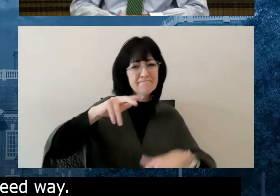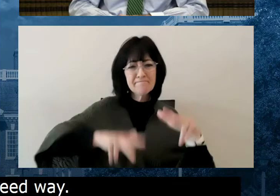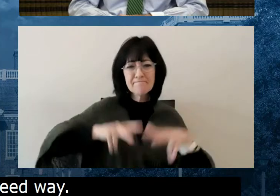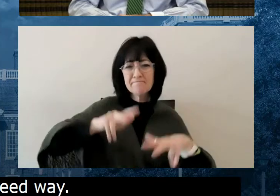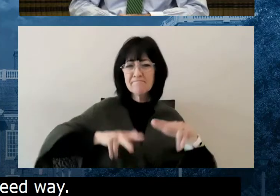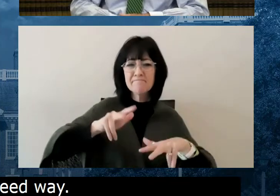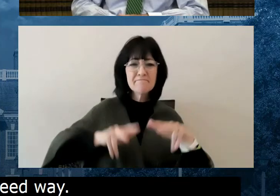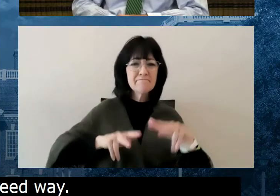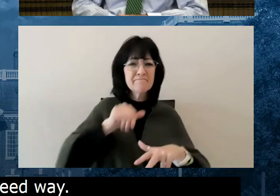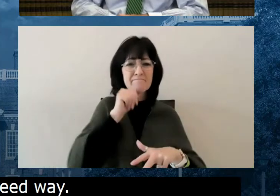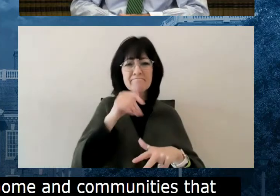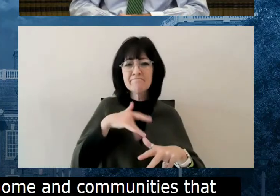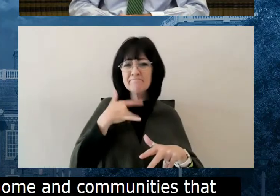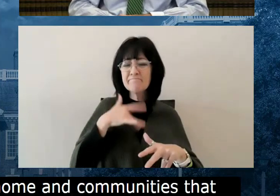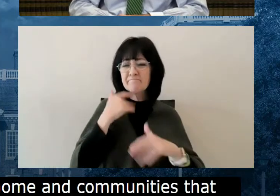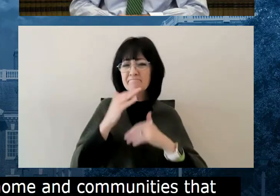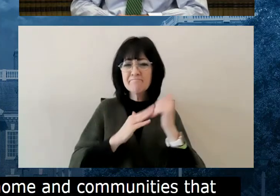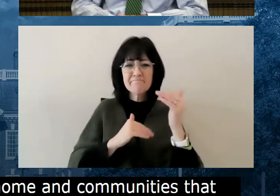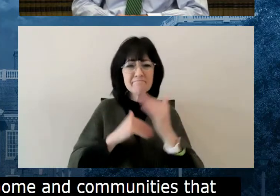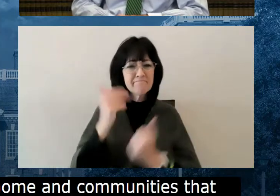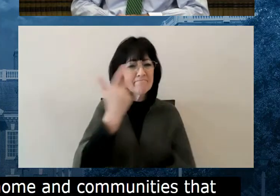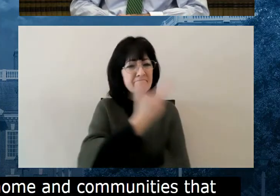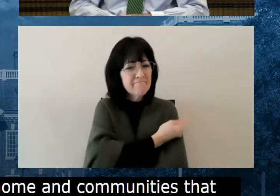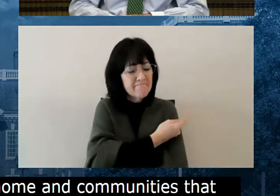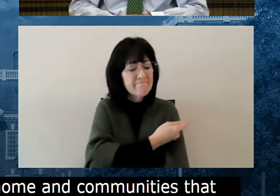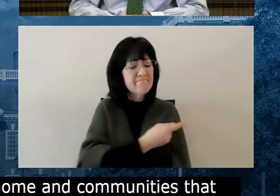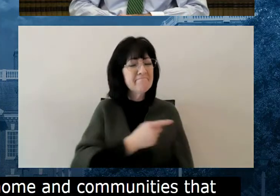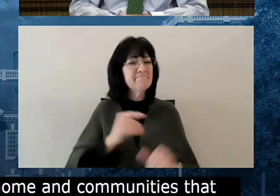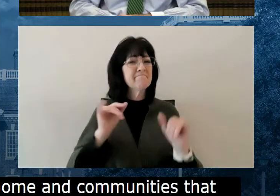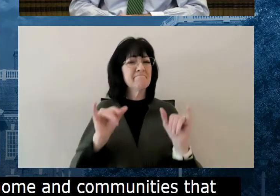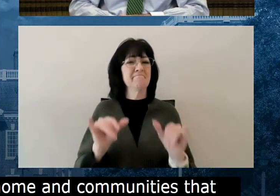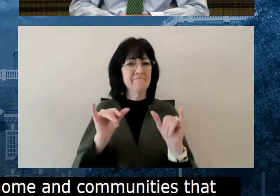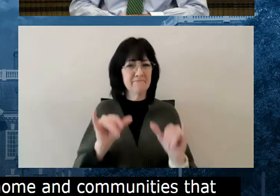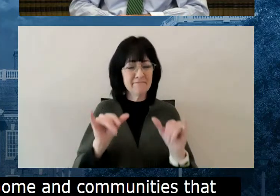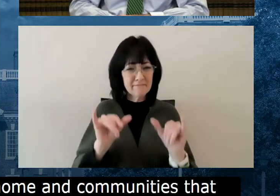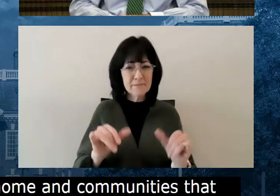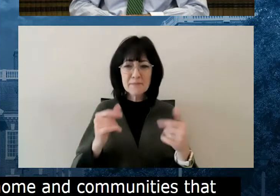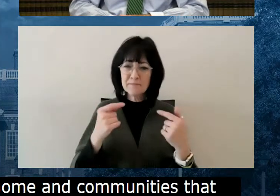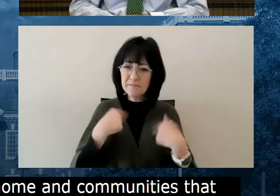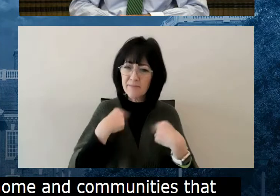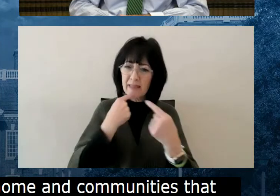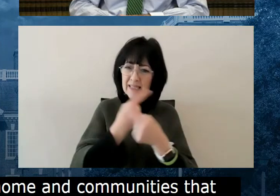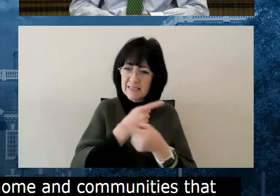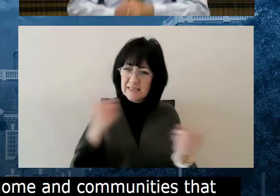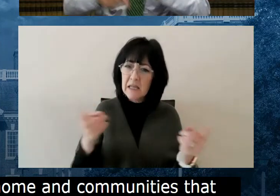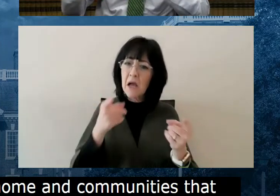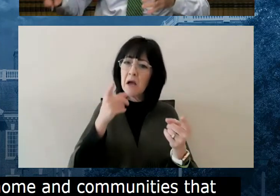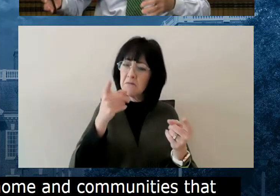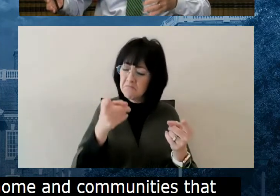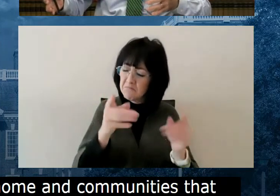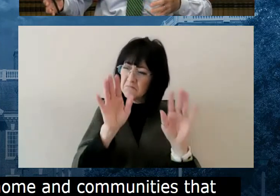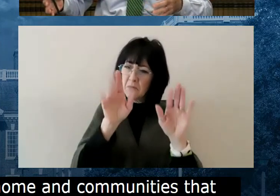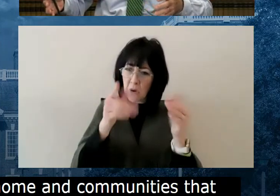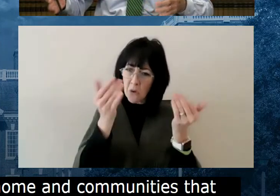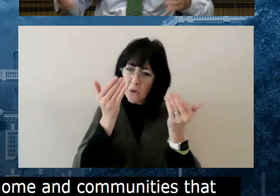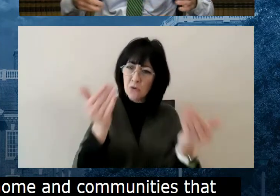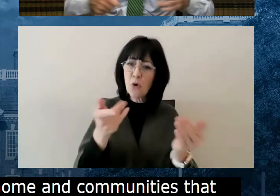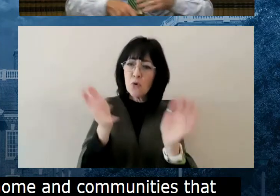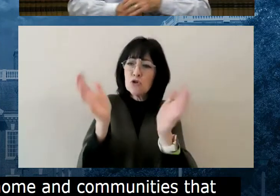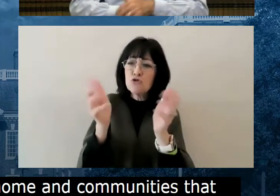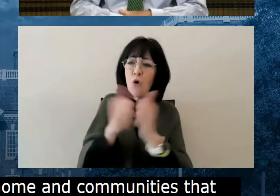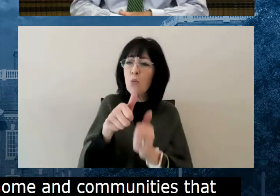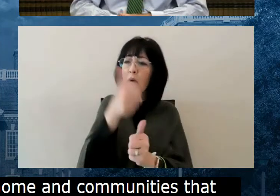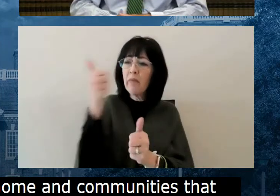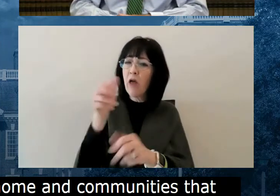to other family members, other friends of yours that are a little hesitant. It will help us all if people are actually protecting you if